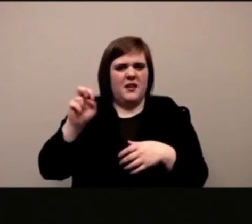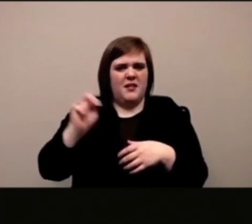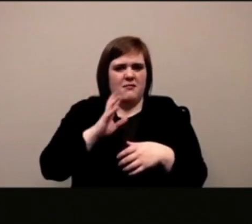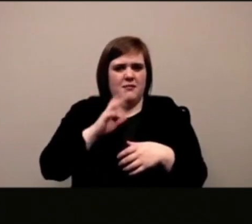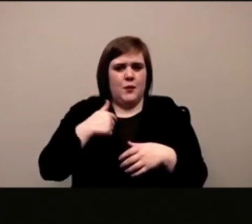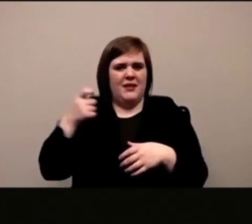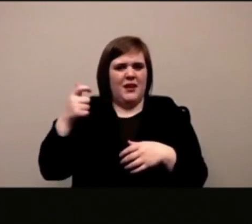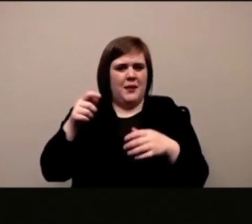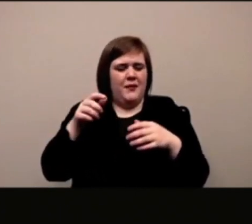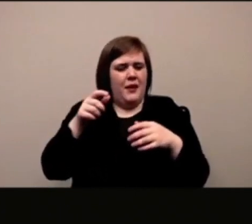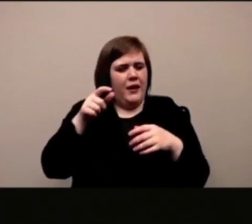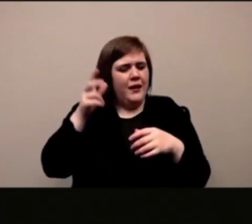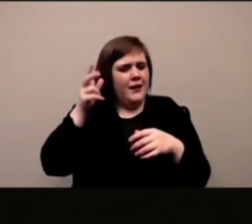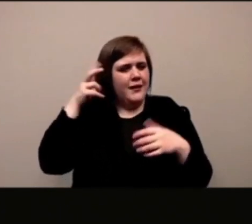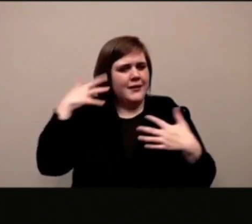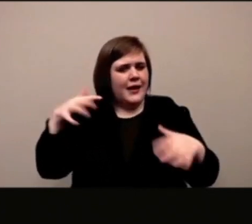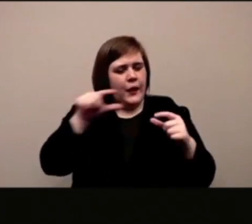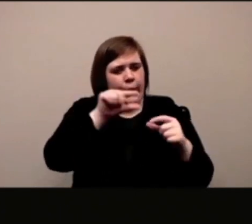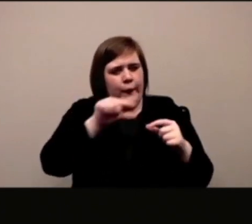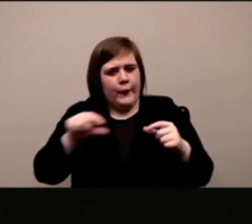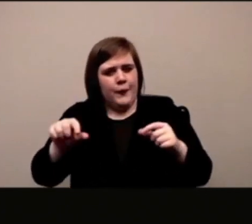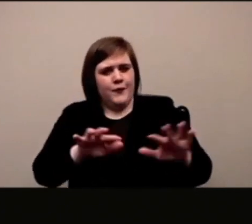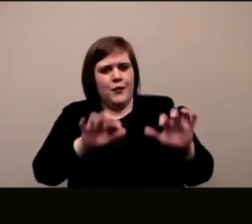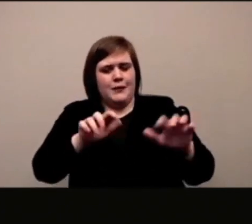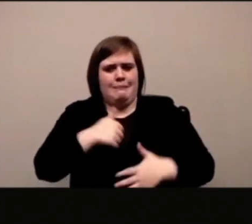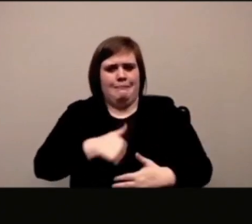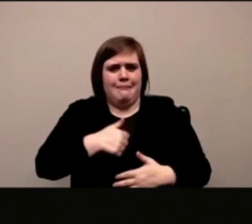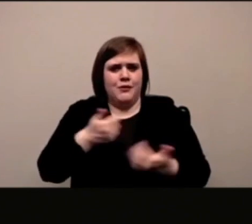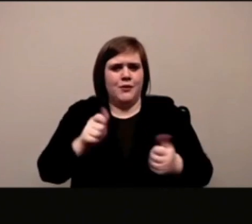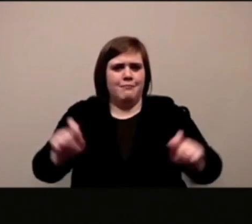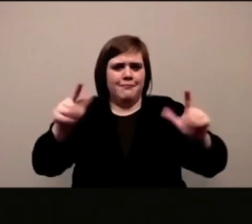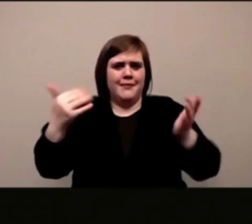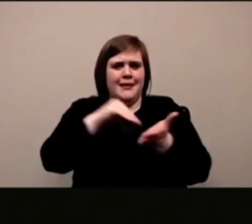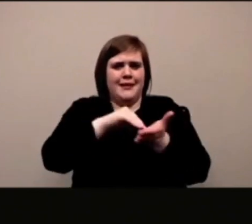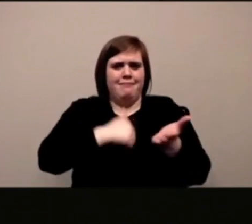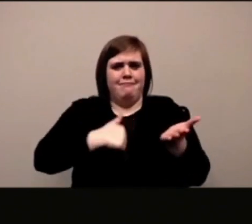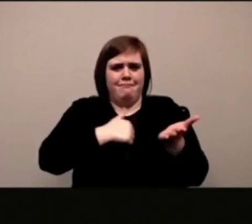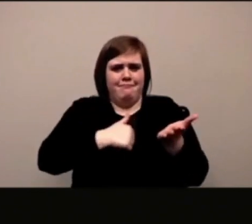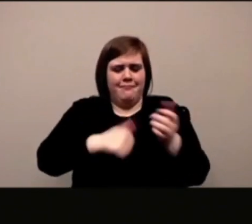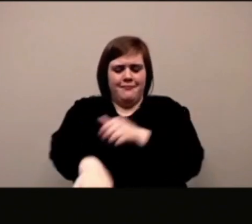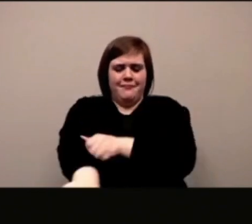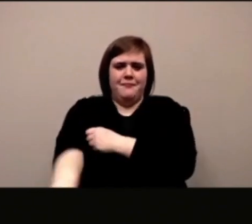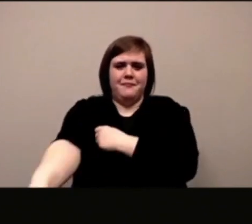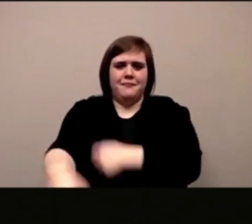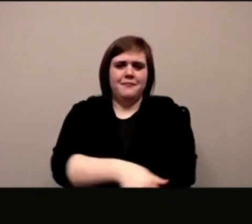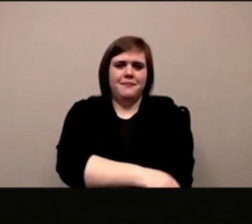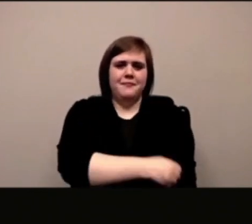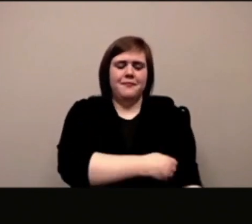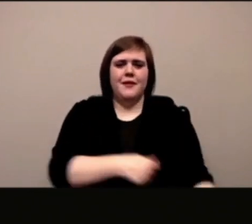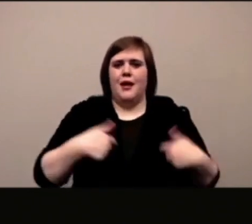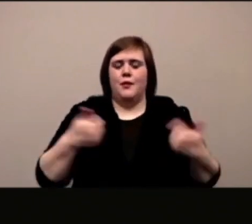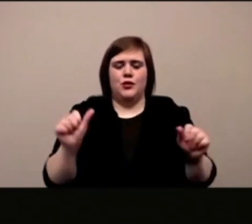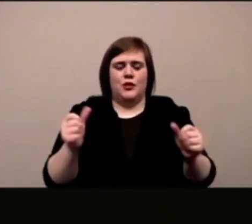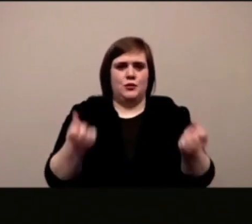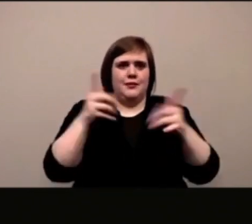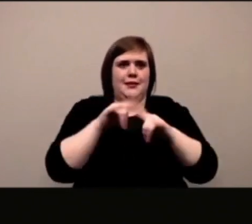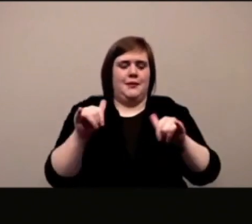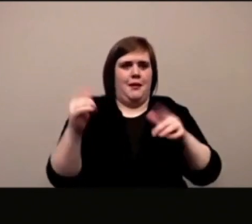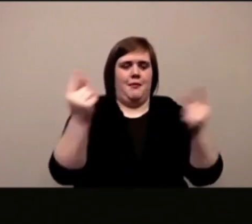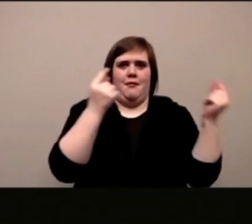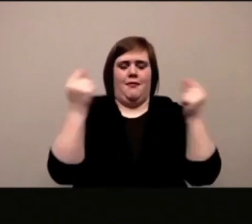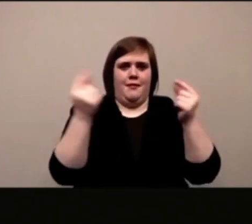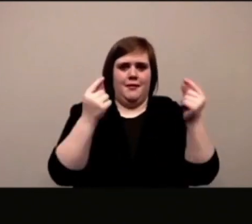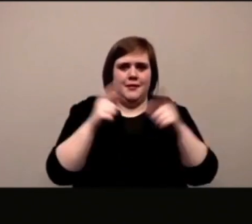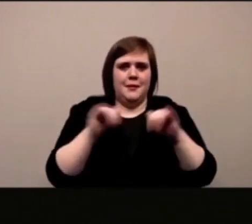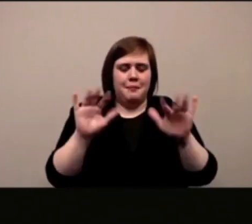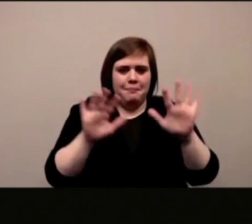off here. I'm trying to pull this tab back up. My apologies. I was trying to multitask it and work